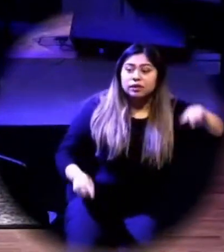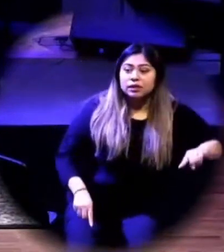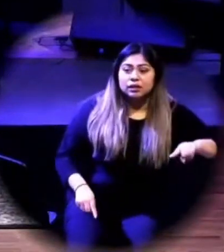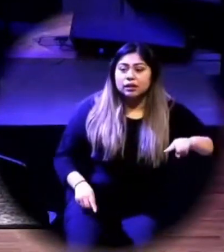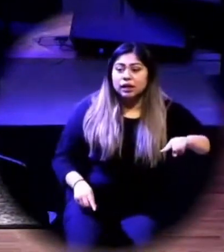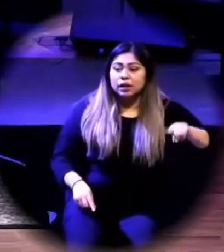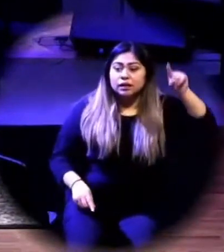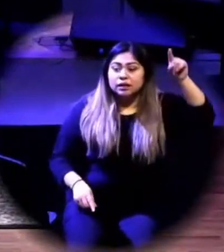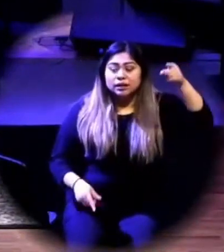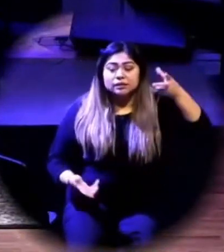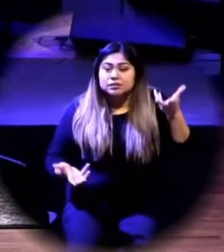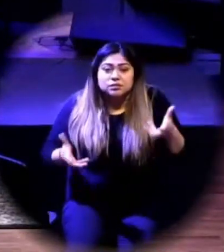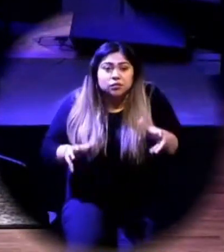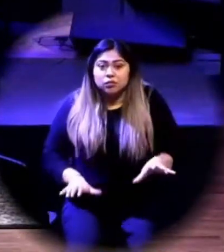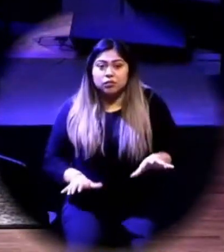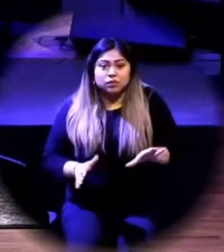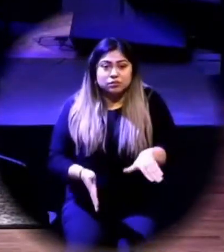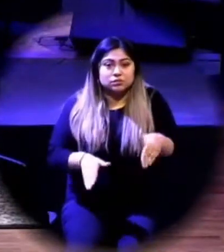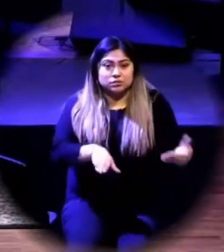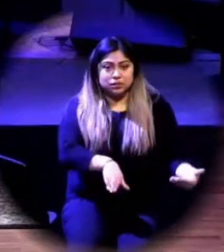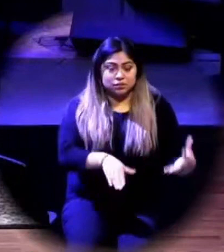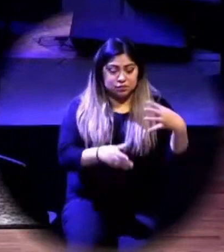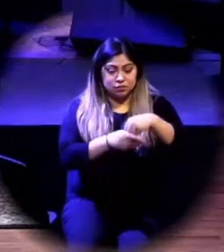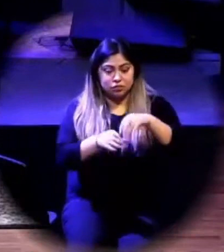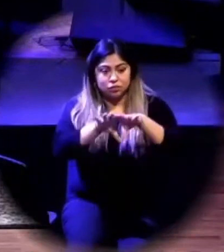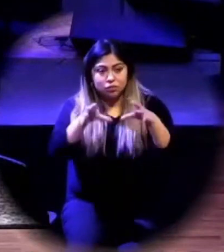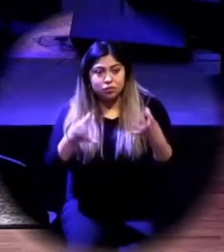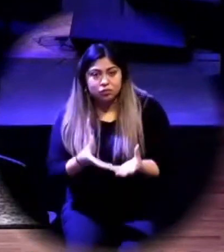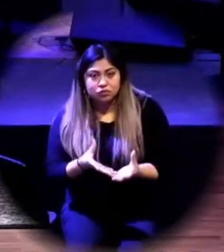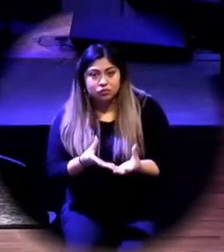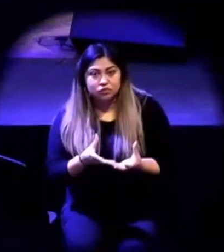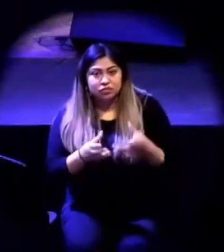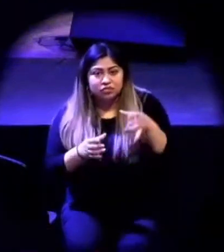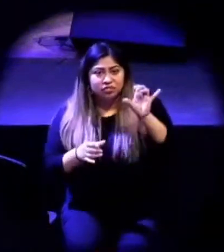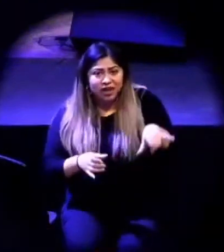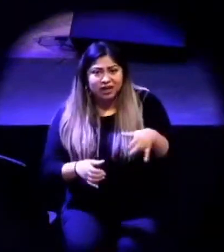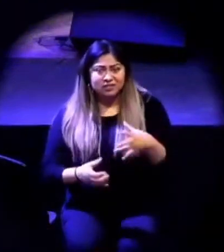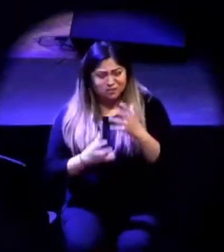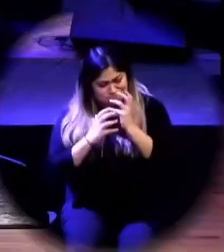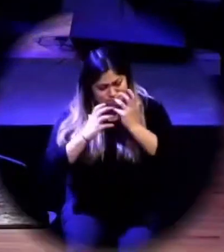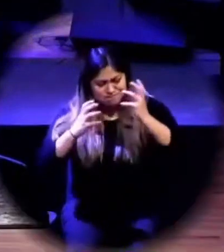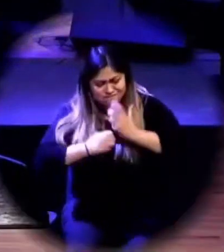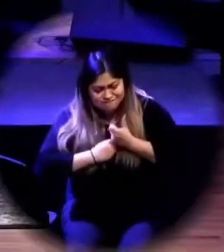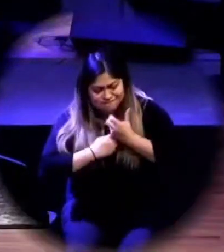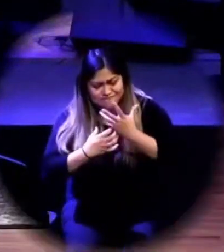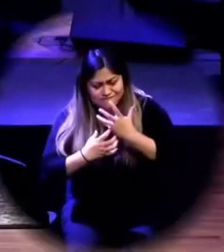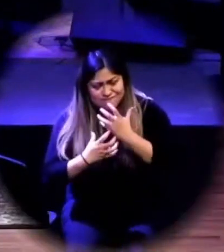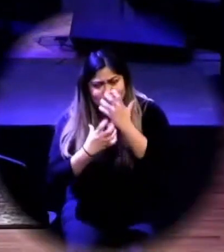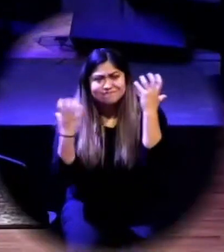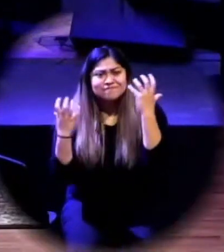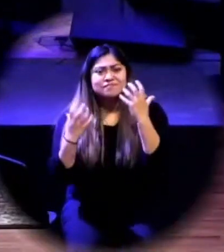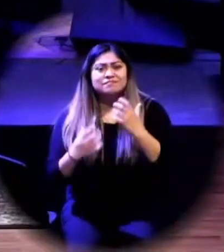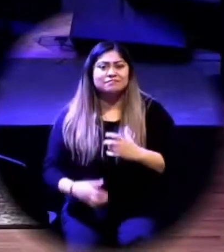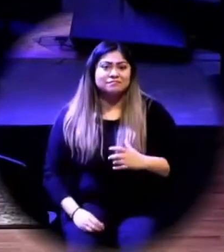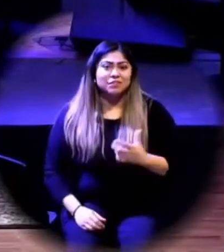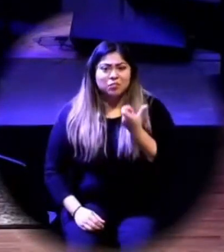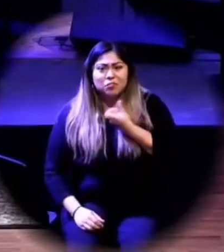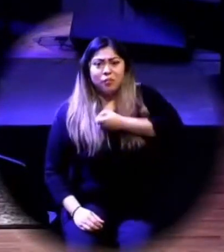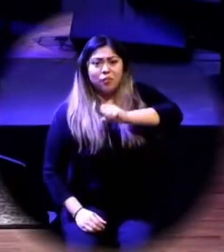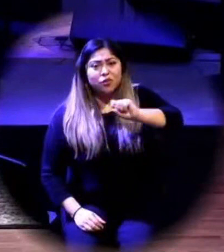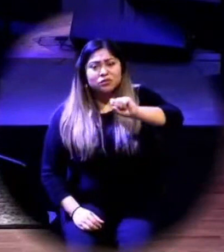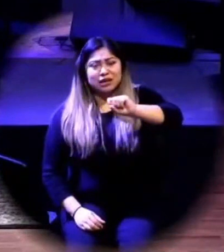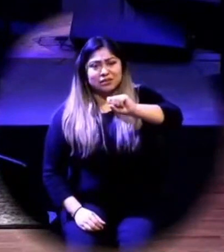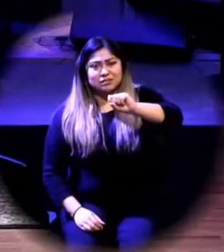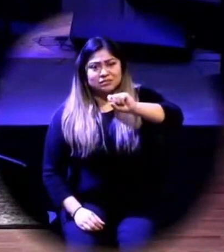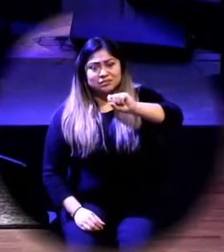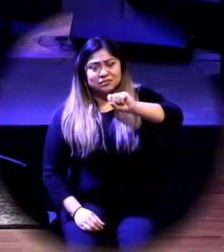to be at work in the world. And that protest that erupts within us, it is a protest,